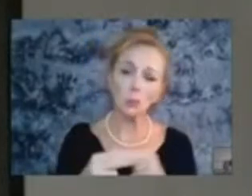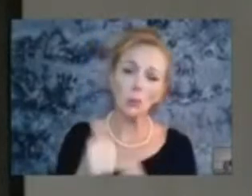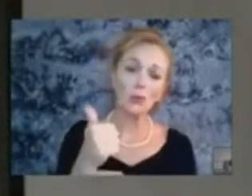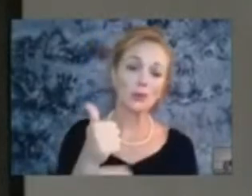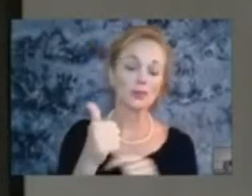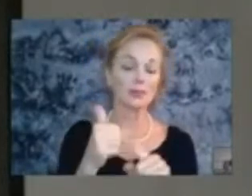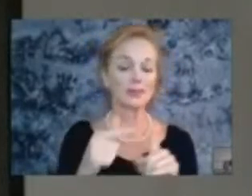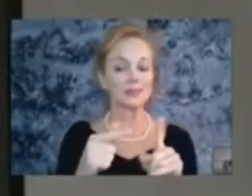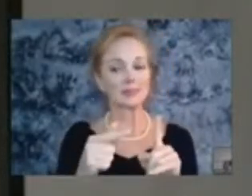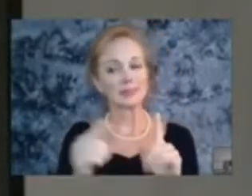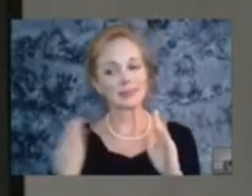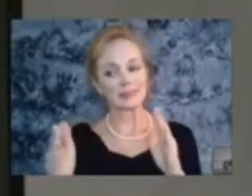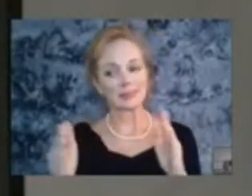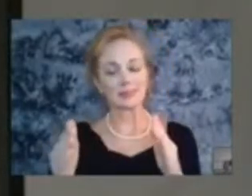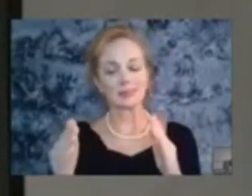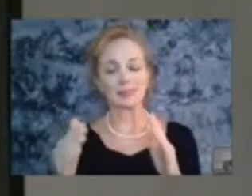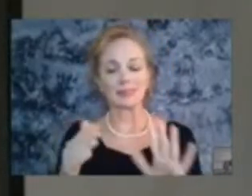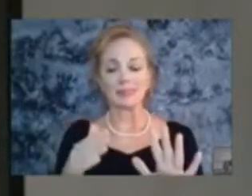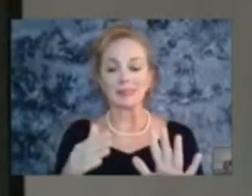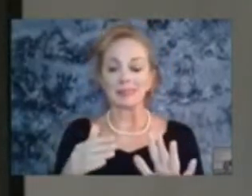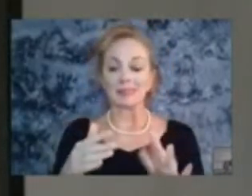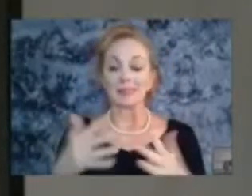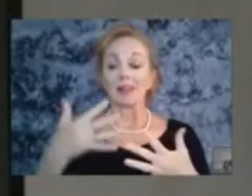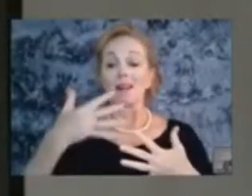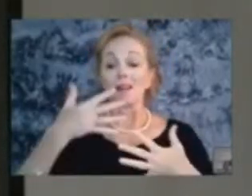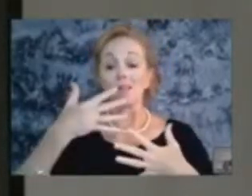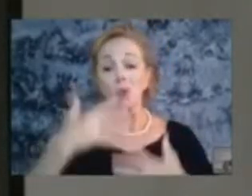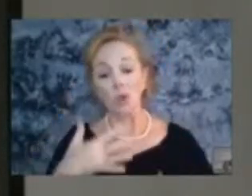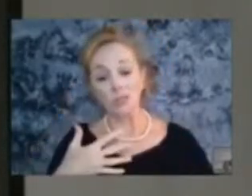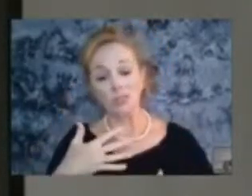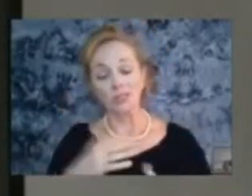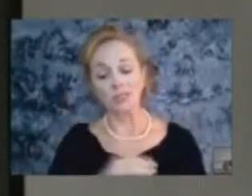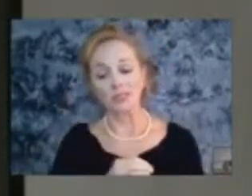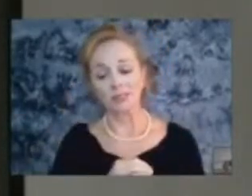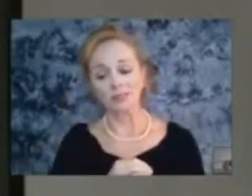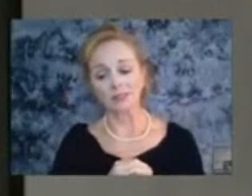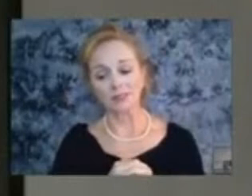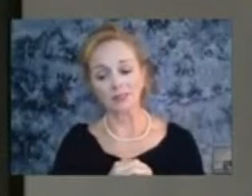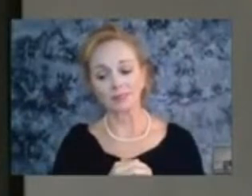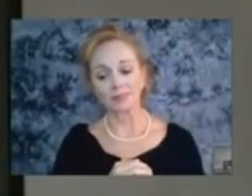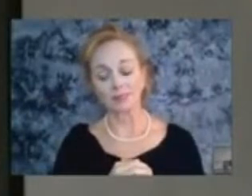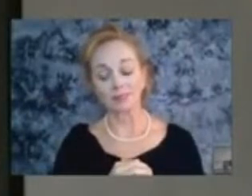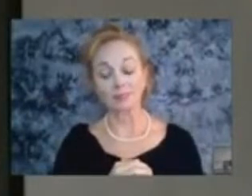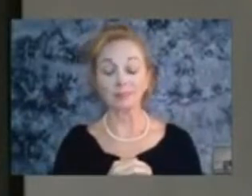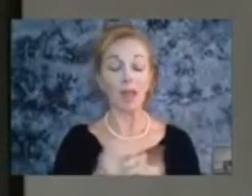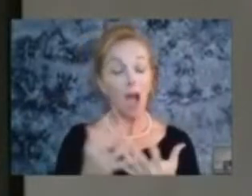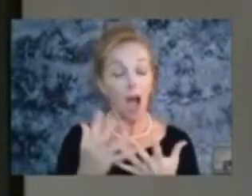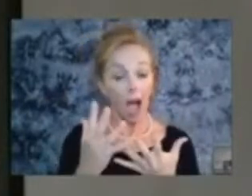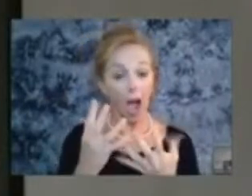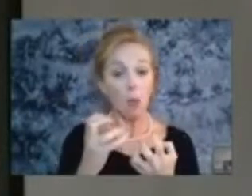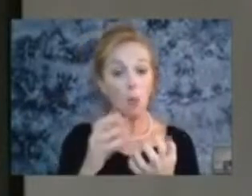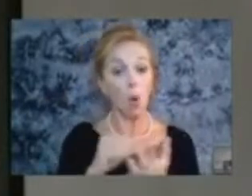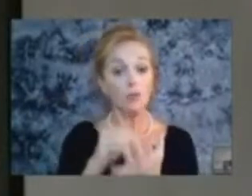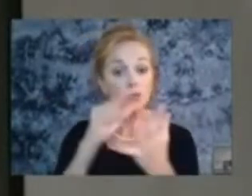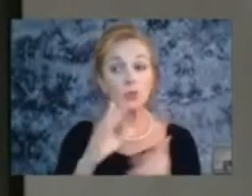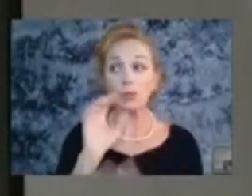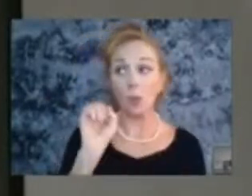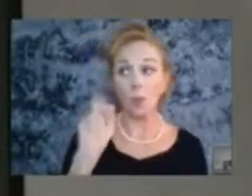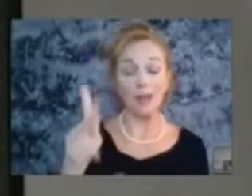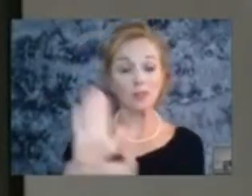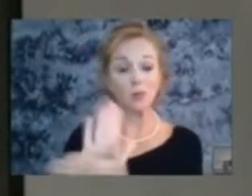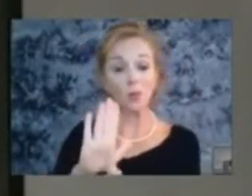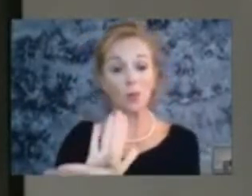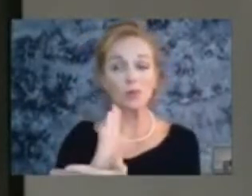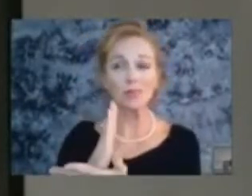it's with a heavy heart. I do want students to go back in some form or fashion, but I cannot support